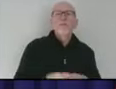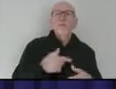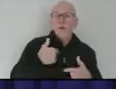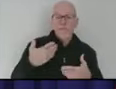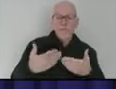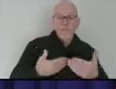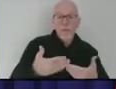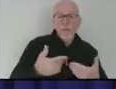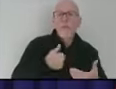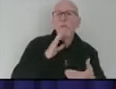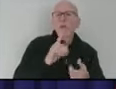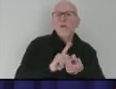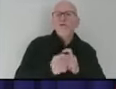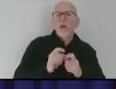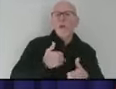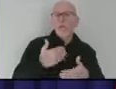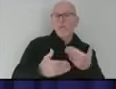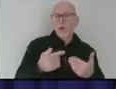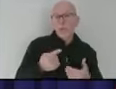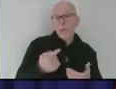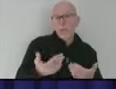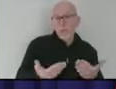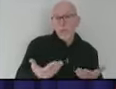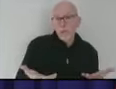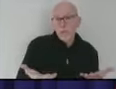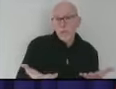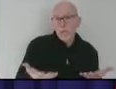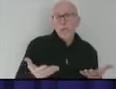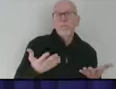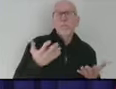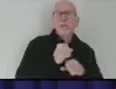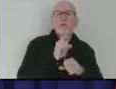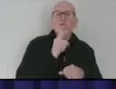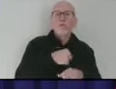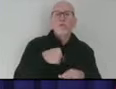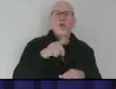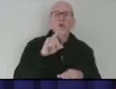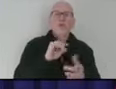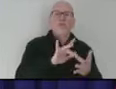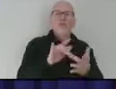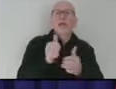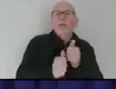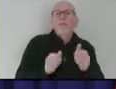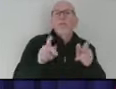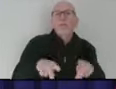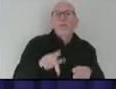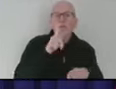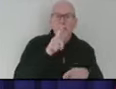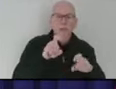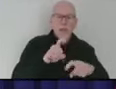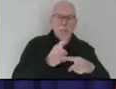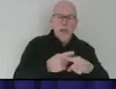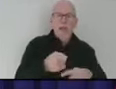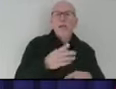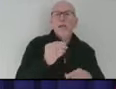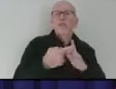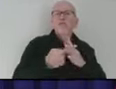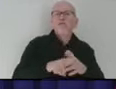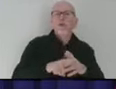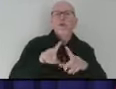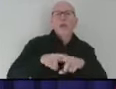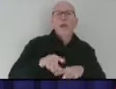be changing the process a little bit just so that we can make sure we do reach out to every person that's positive and start to rely